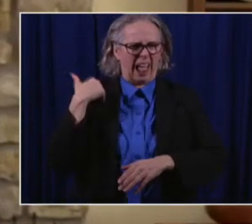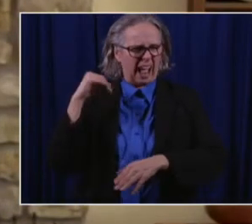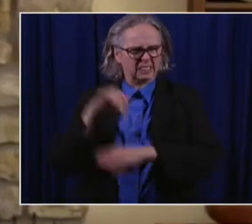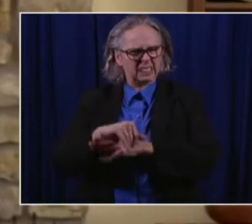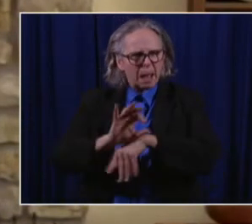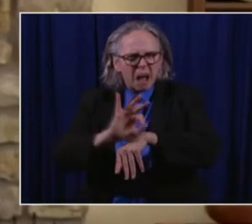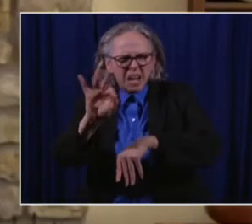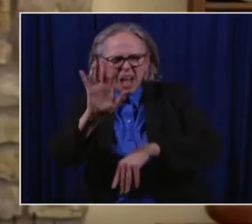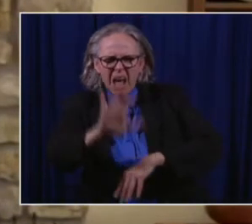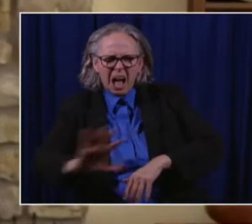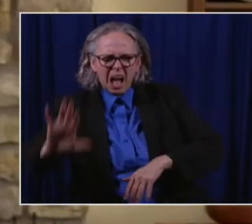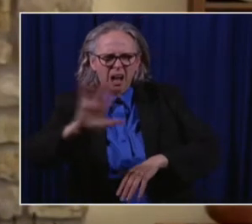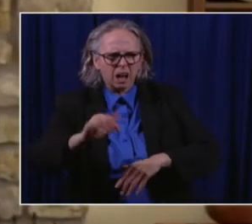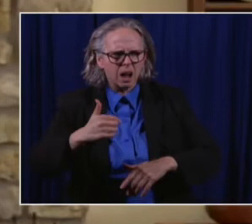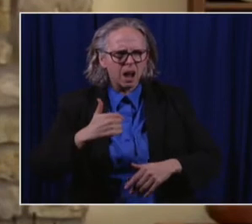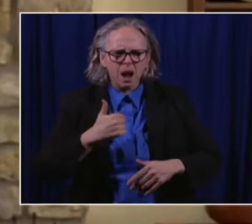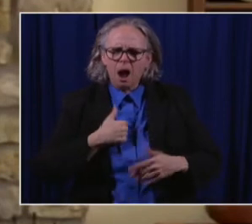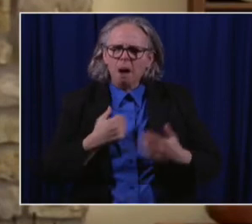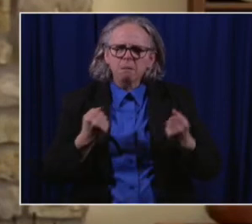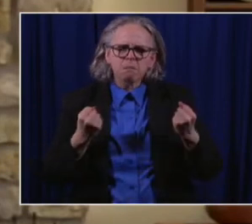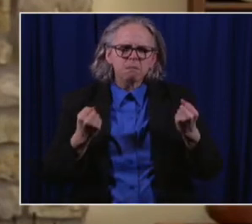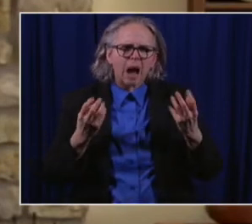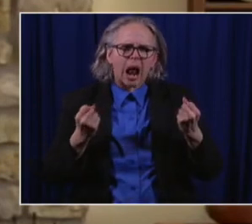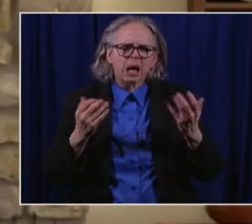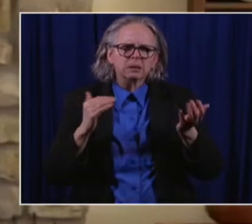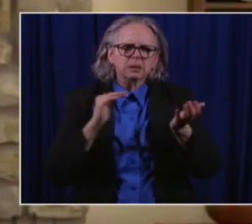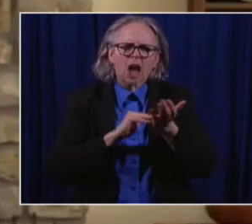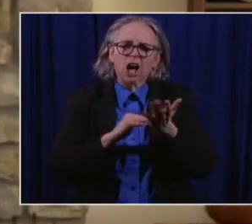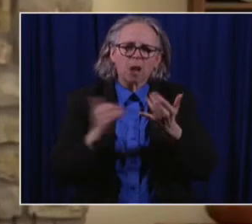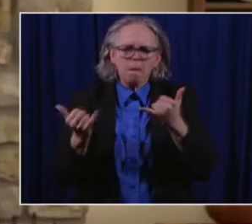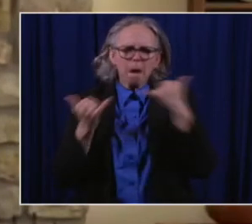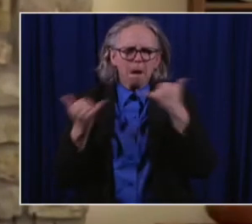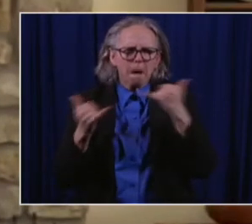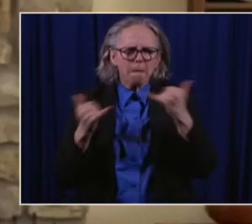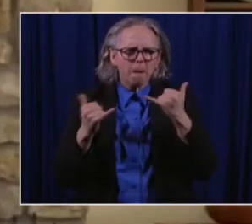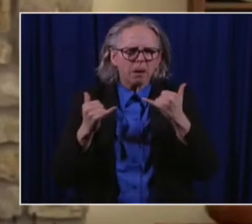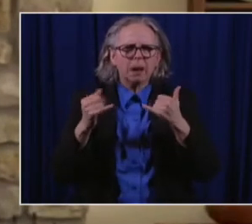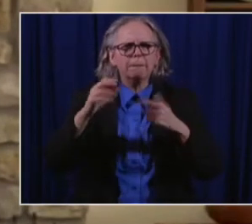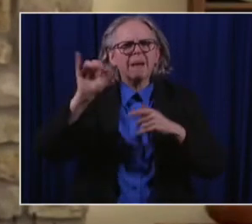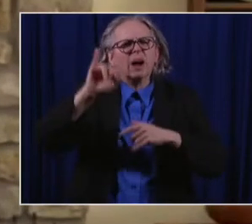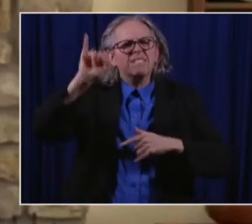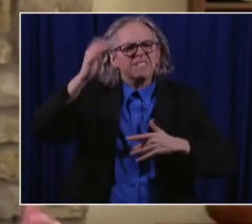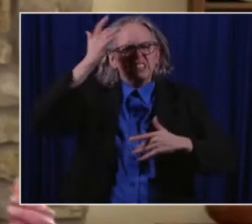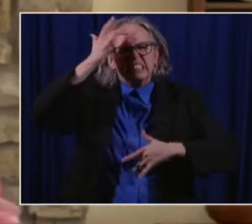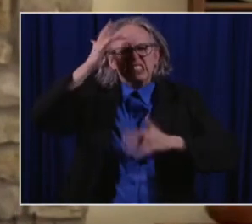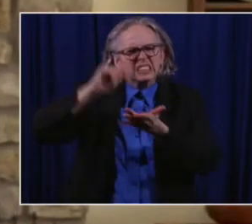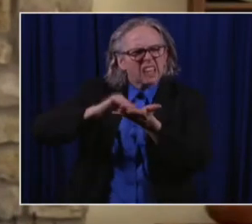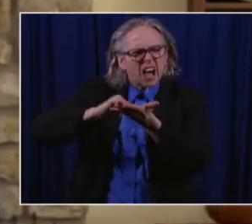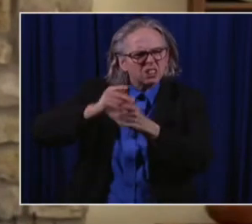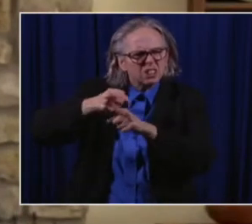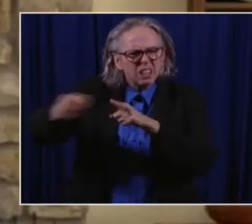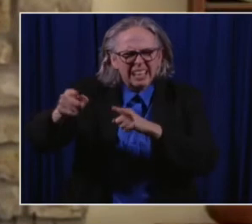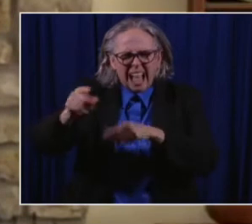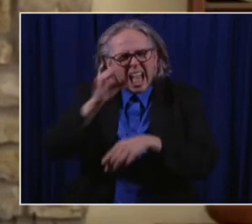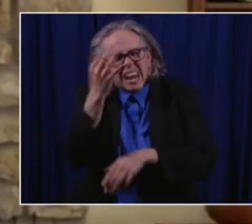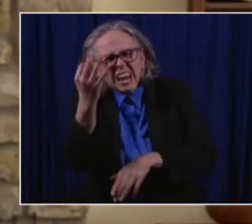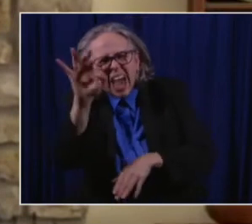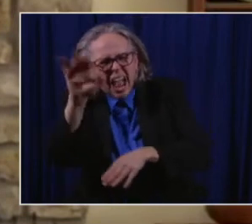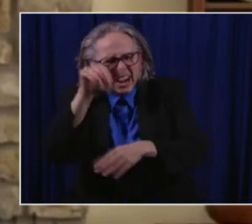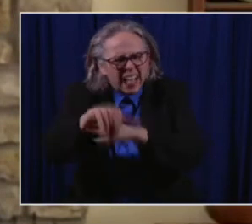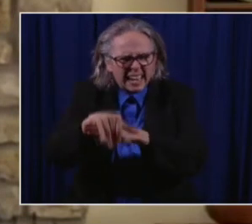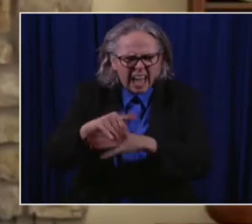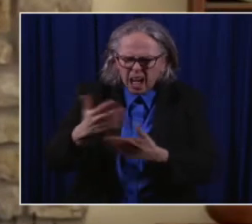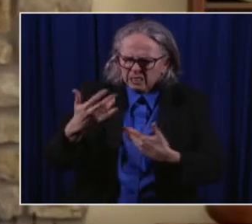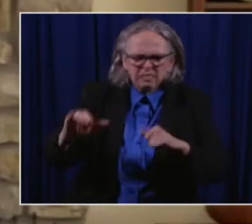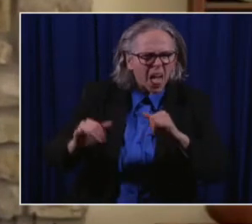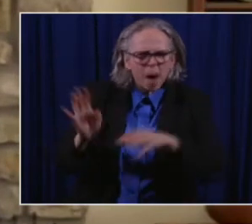number of infectious disease doctors, and the time 9 o'clock was picked because they're so busy. That was the only time they could all get